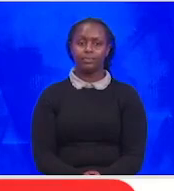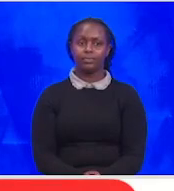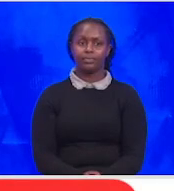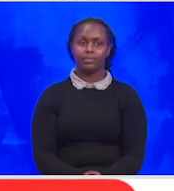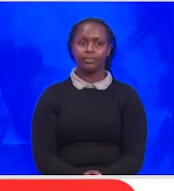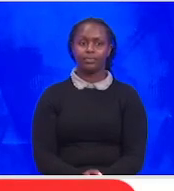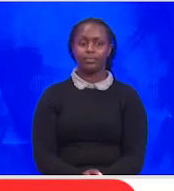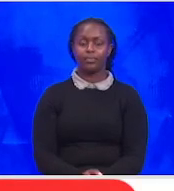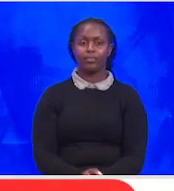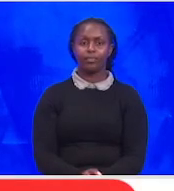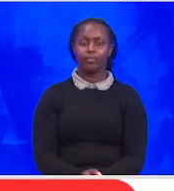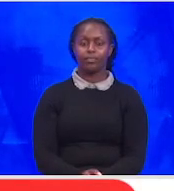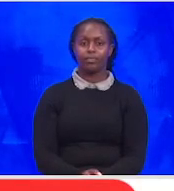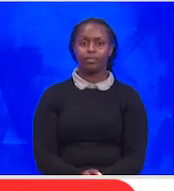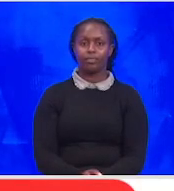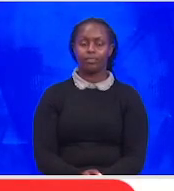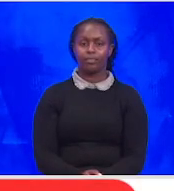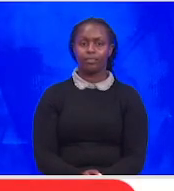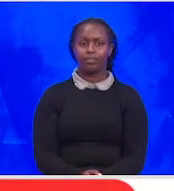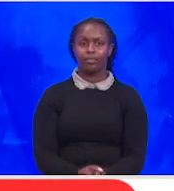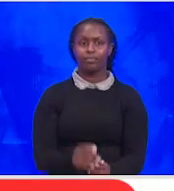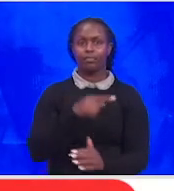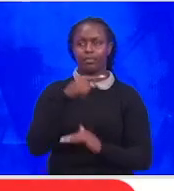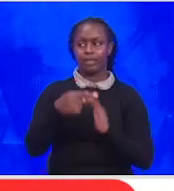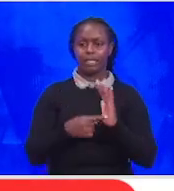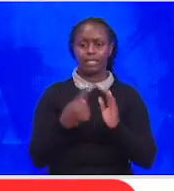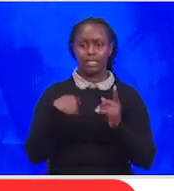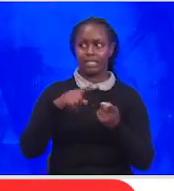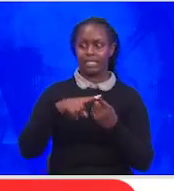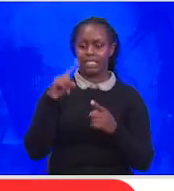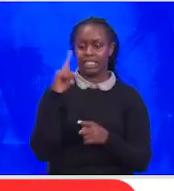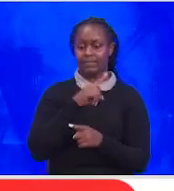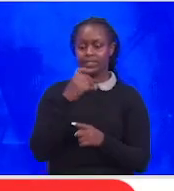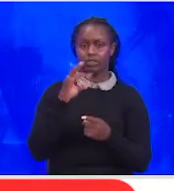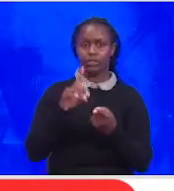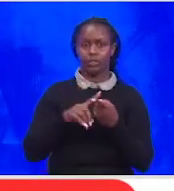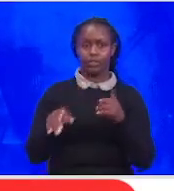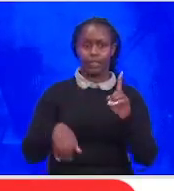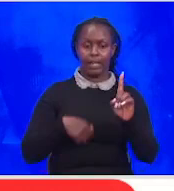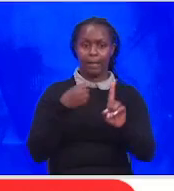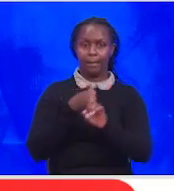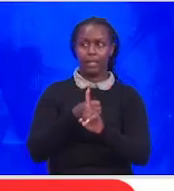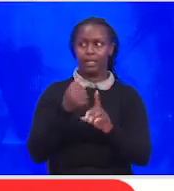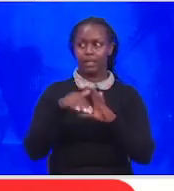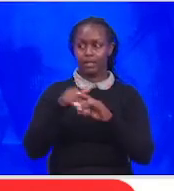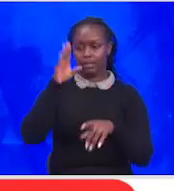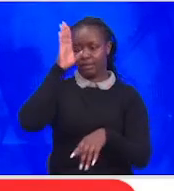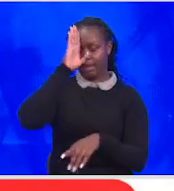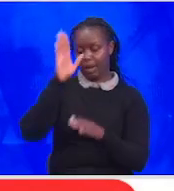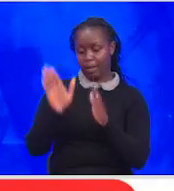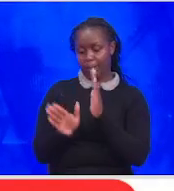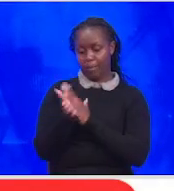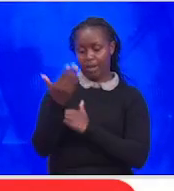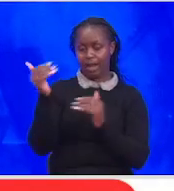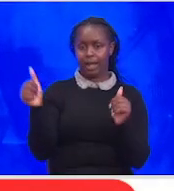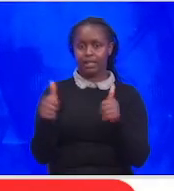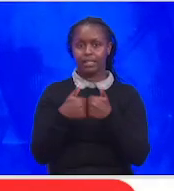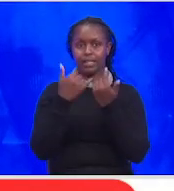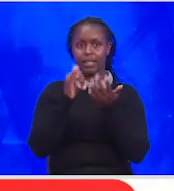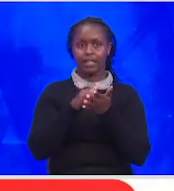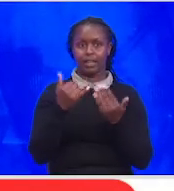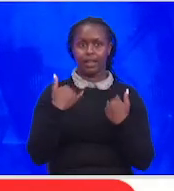The wreckage, which depicts the severity of the impact in the Sunday morning accident at the